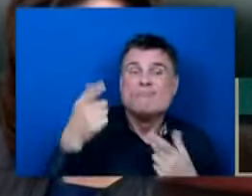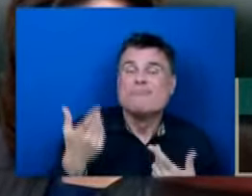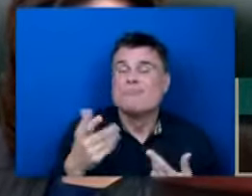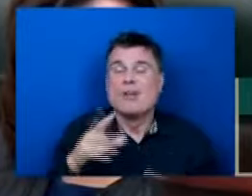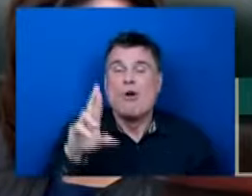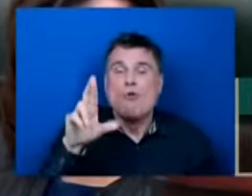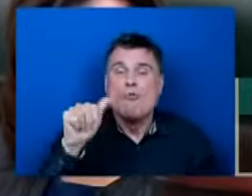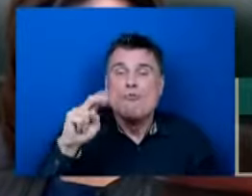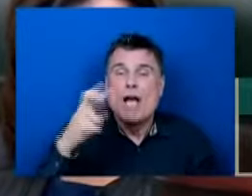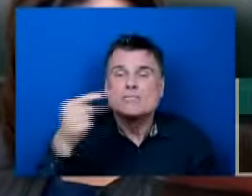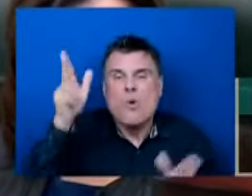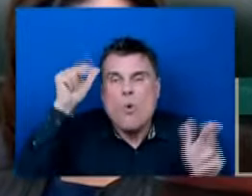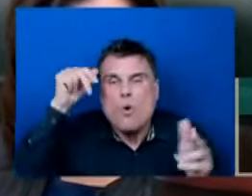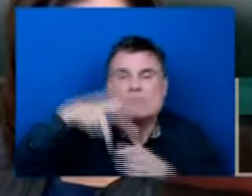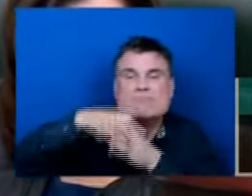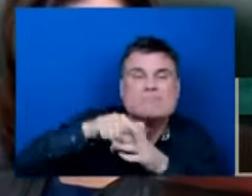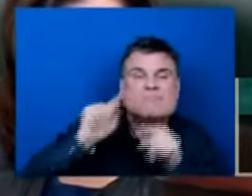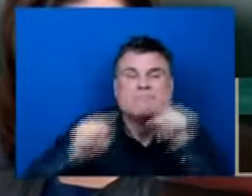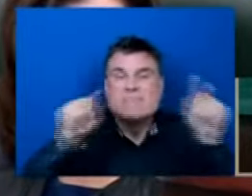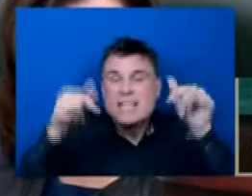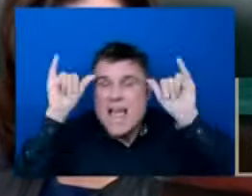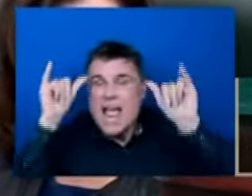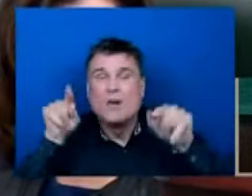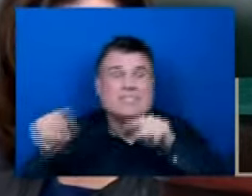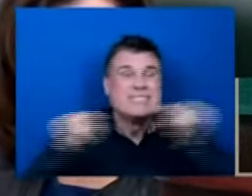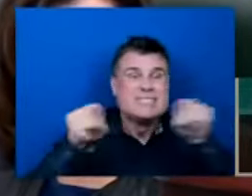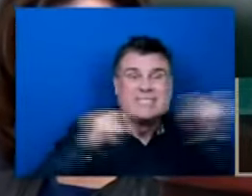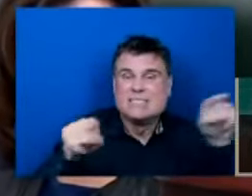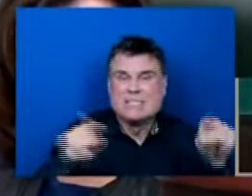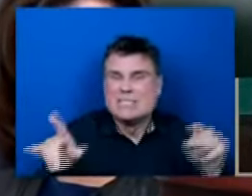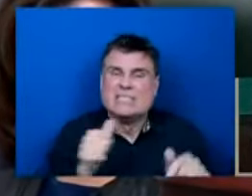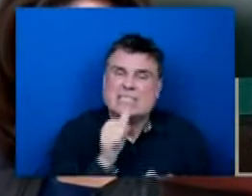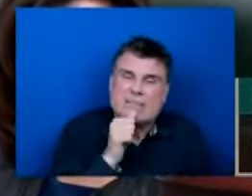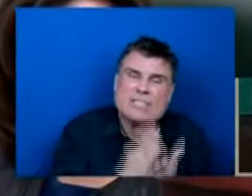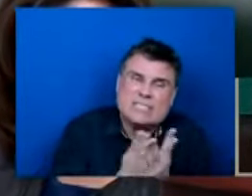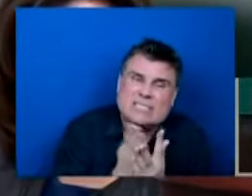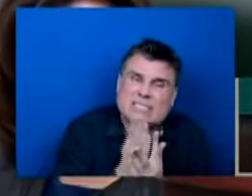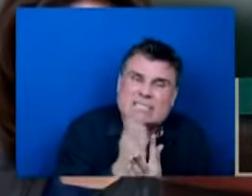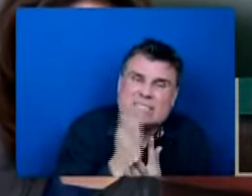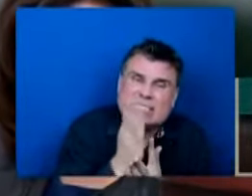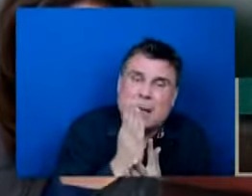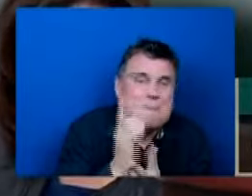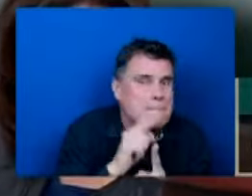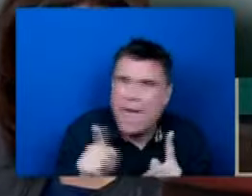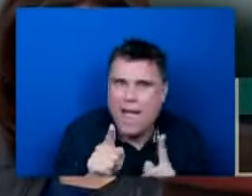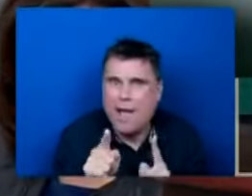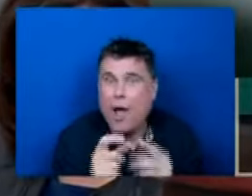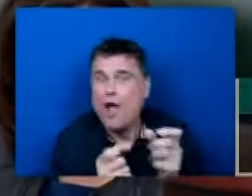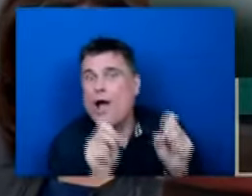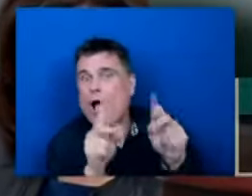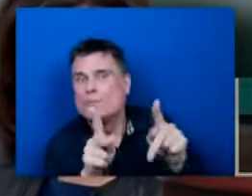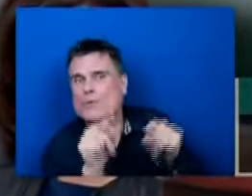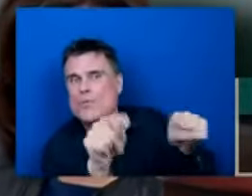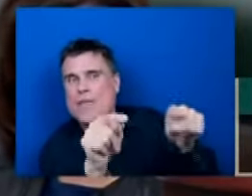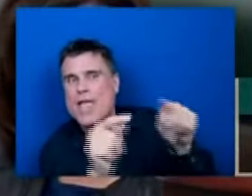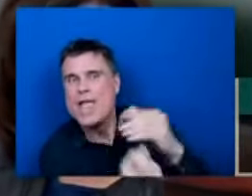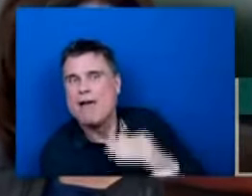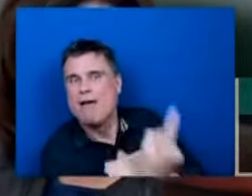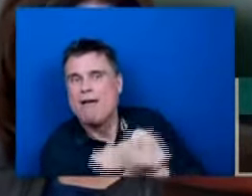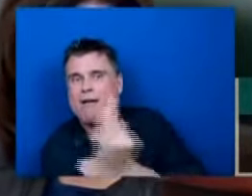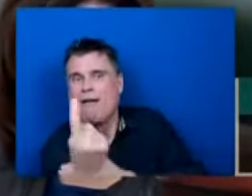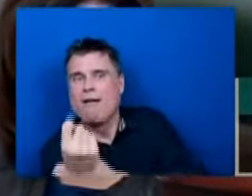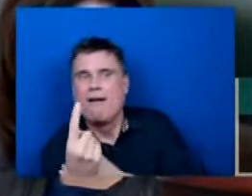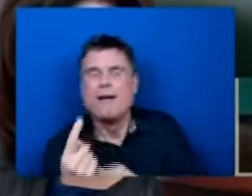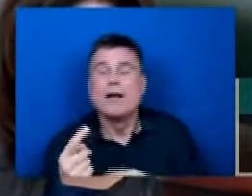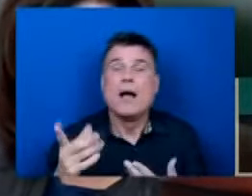and hardship. And it's the mums and the dads, the pastors, the volunteers and neighbors who cared for the least of these, bringing a